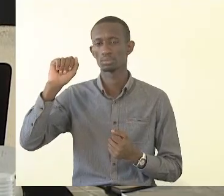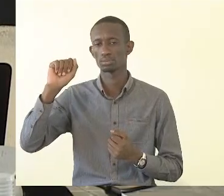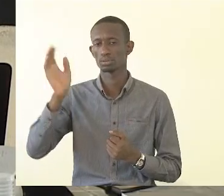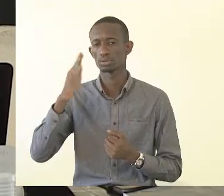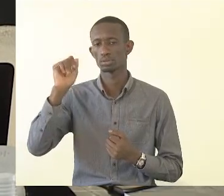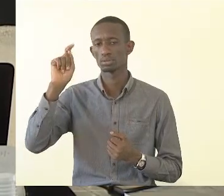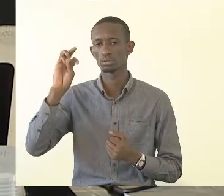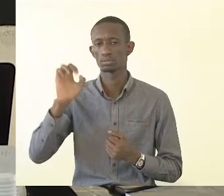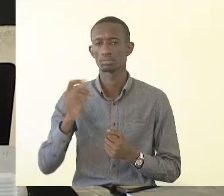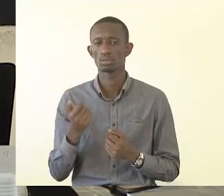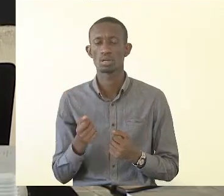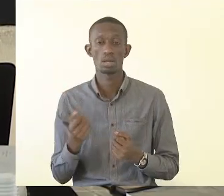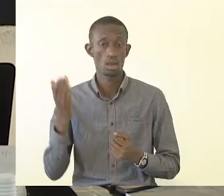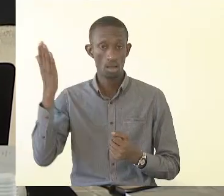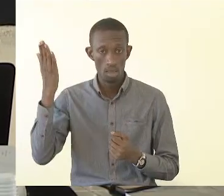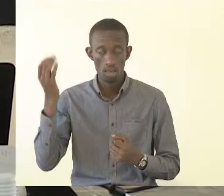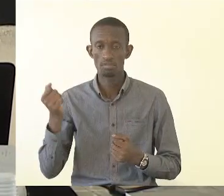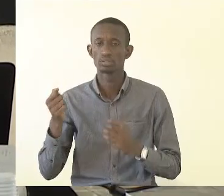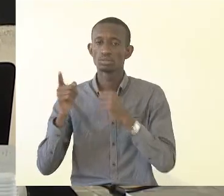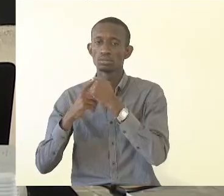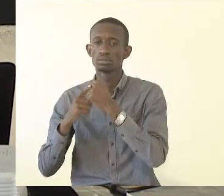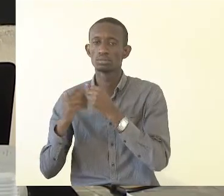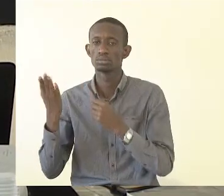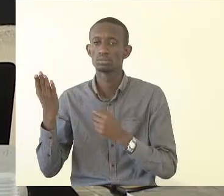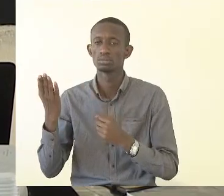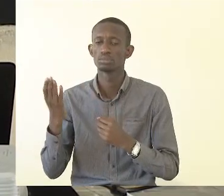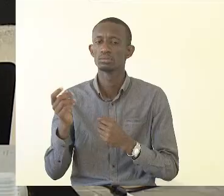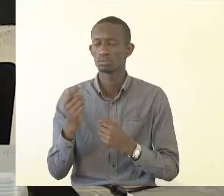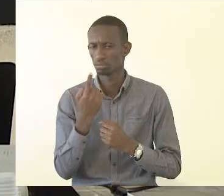And then we have each here, we also have